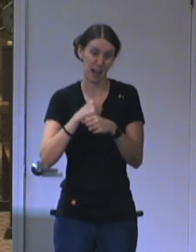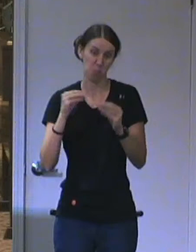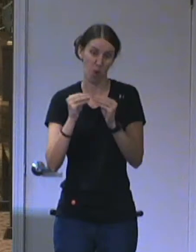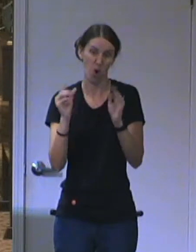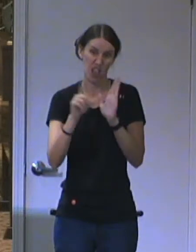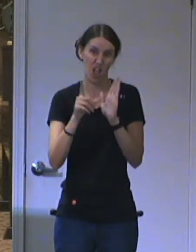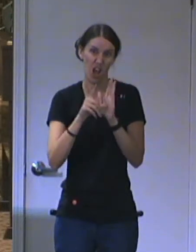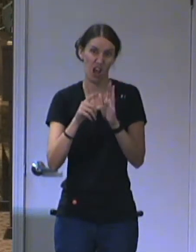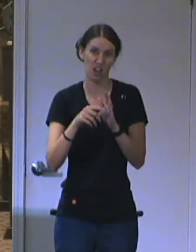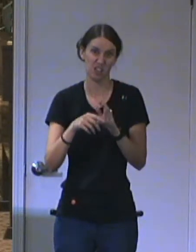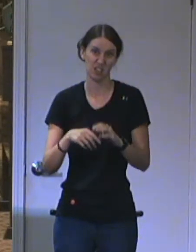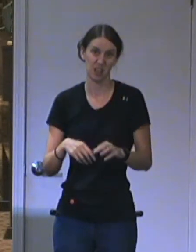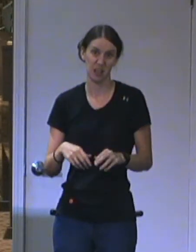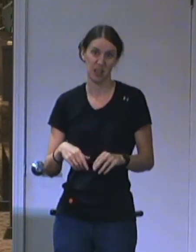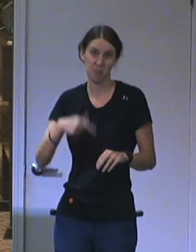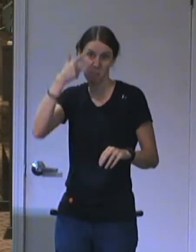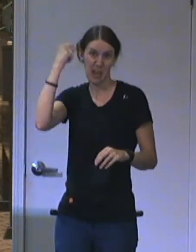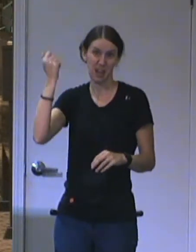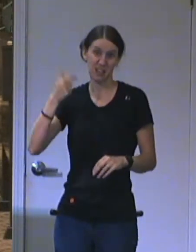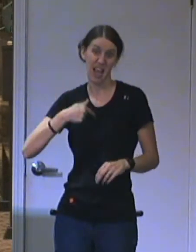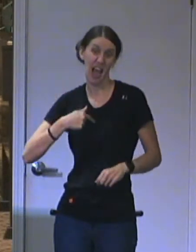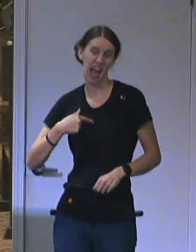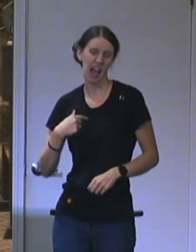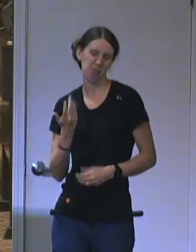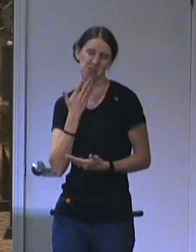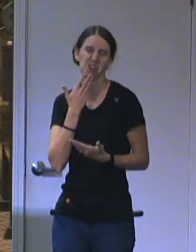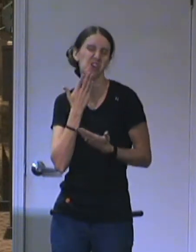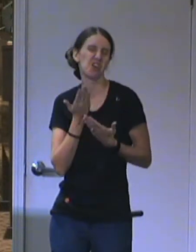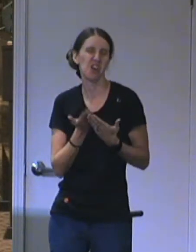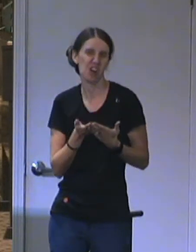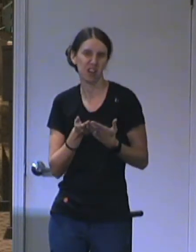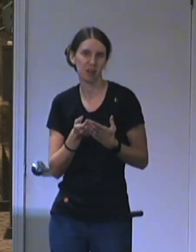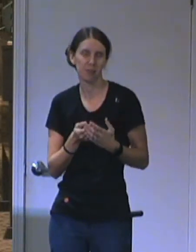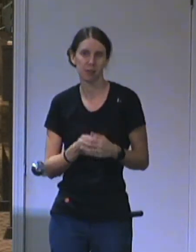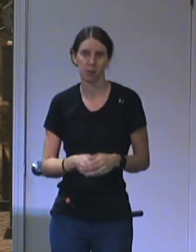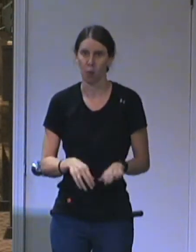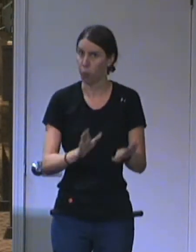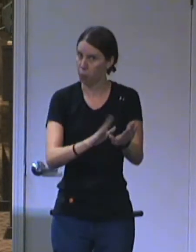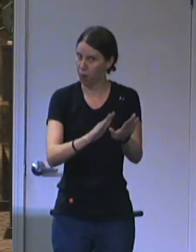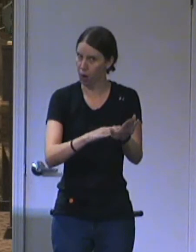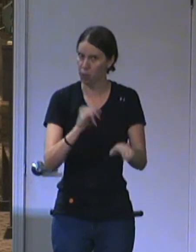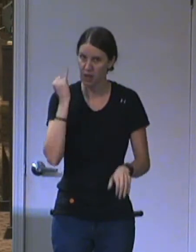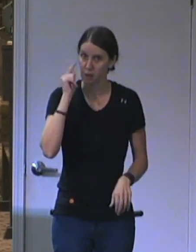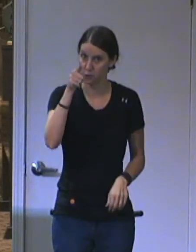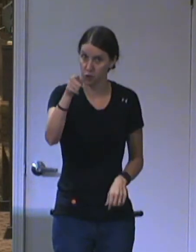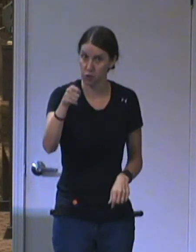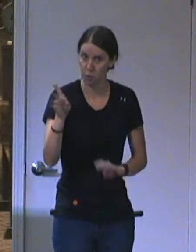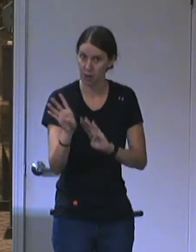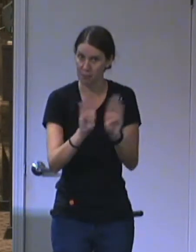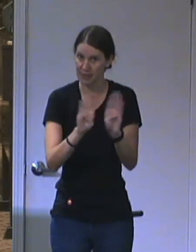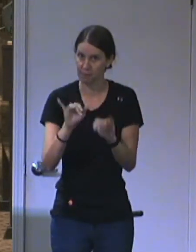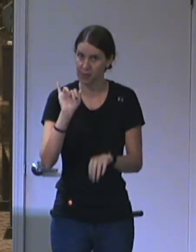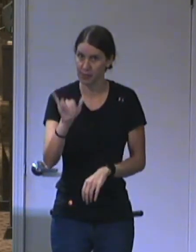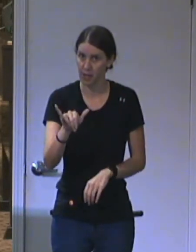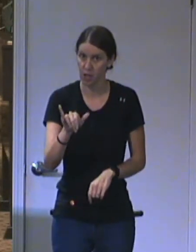standards so I can look down my nose at them. As soon as you do that, Christian, you're headed the wrong way in your Christian